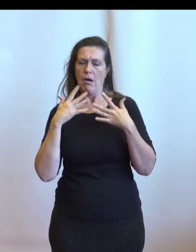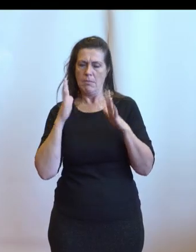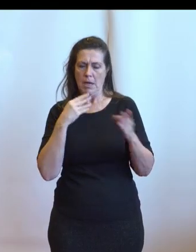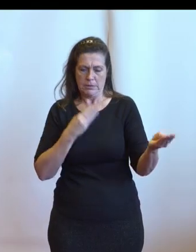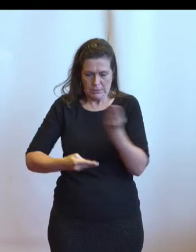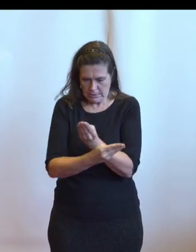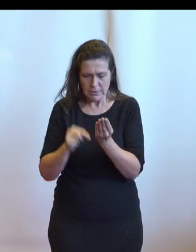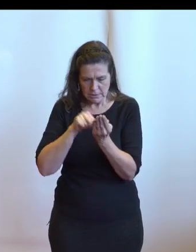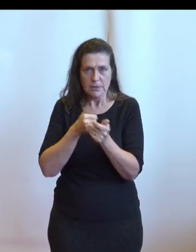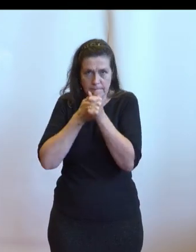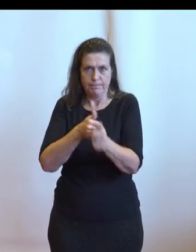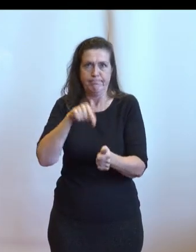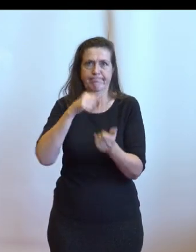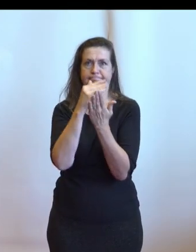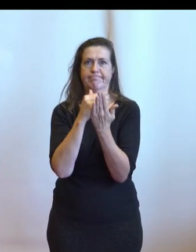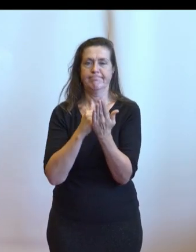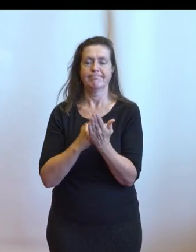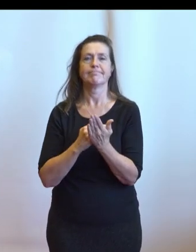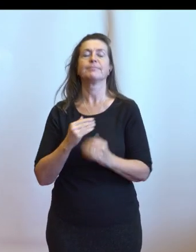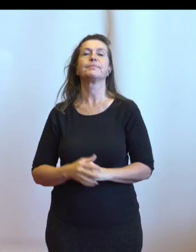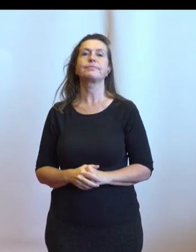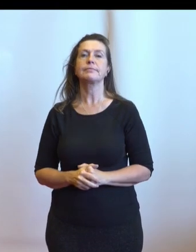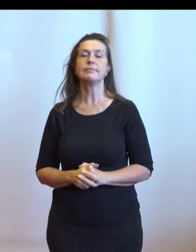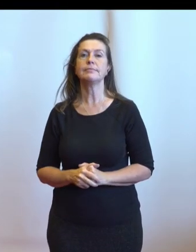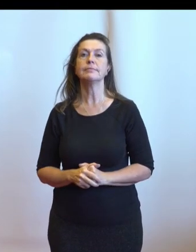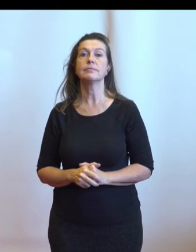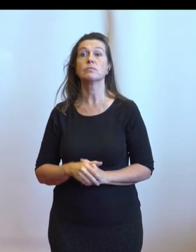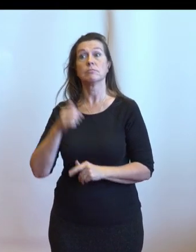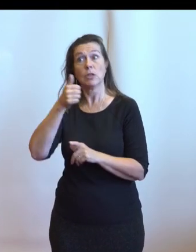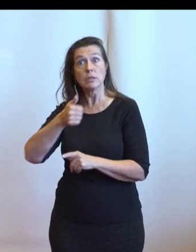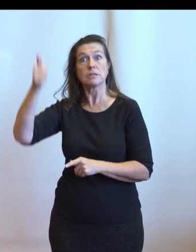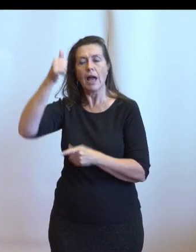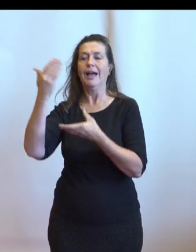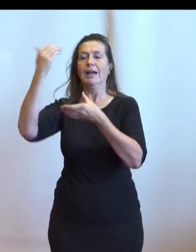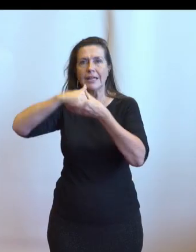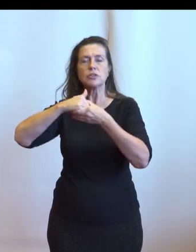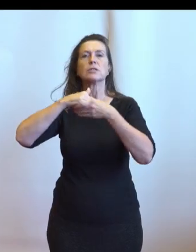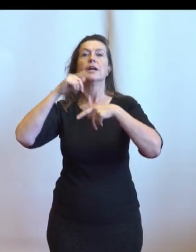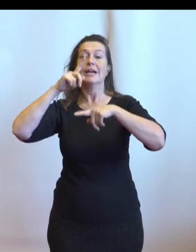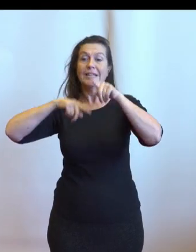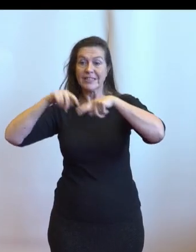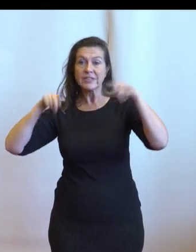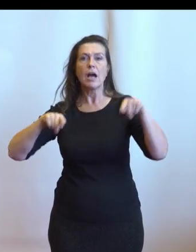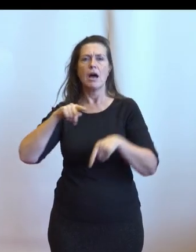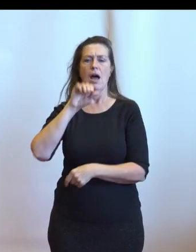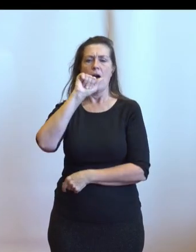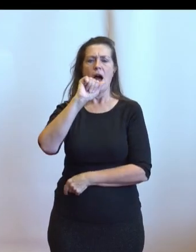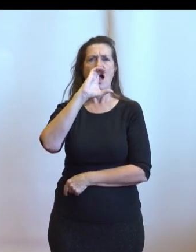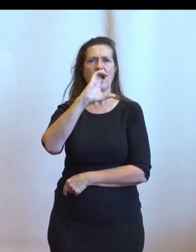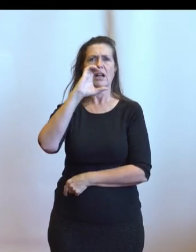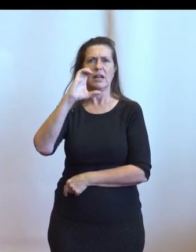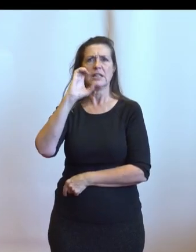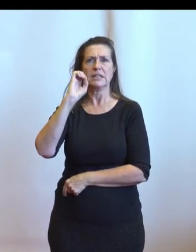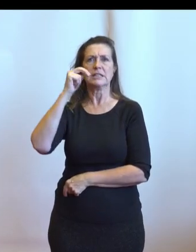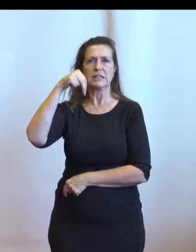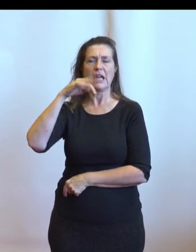Cécile. Thank you. Senior Manager for Inclusion and Diversity with Accenture. We'll start with you